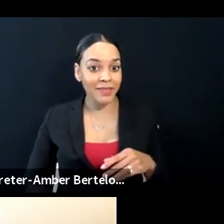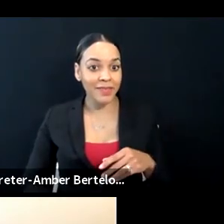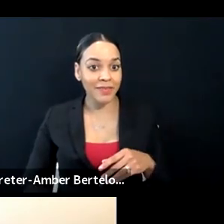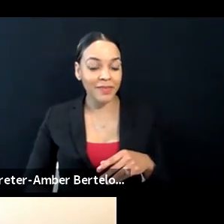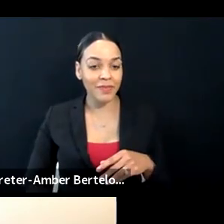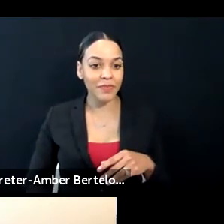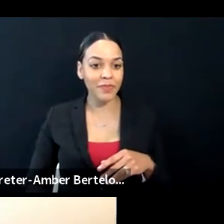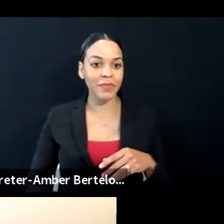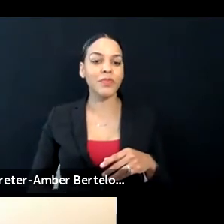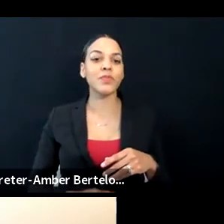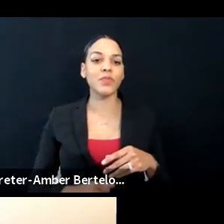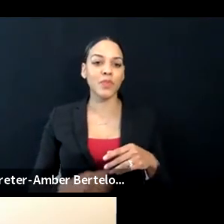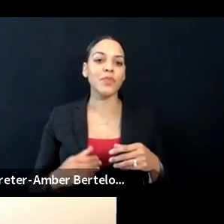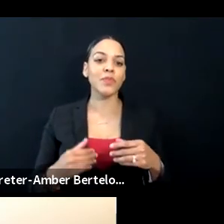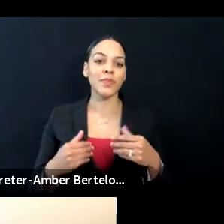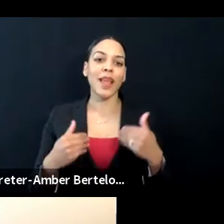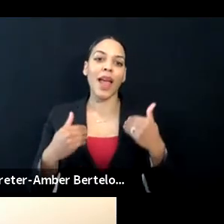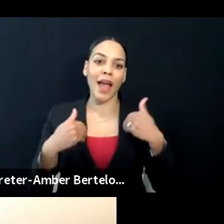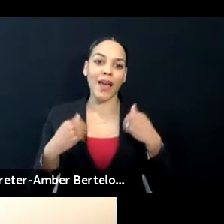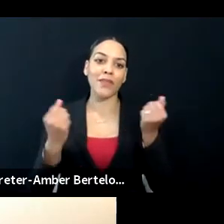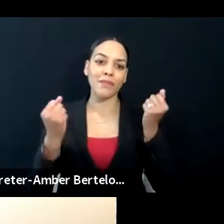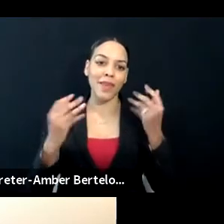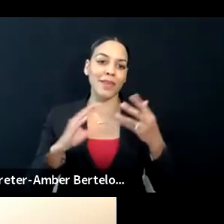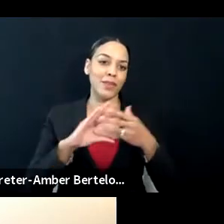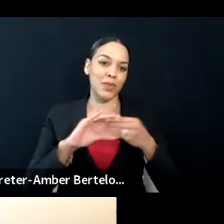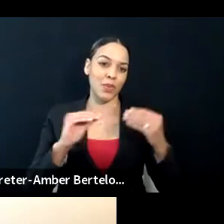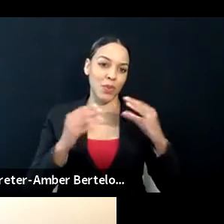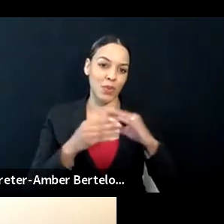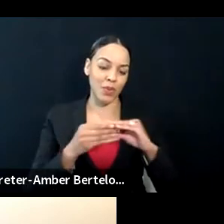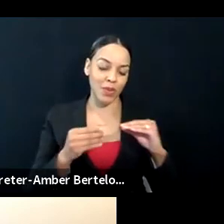I have many stories, but I'll just recount